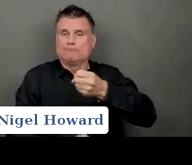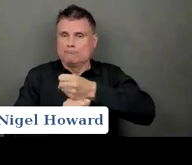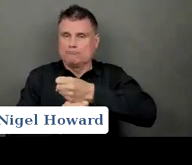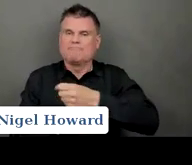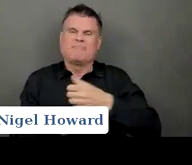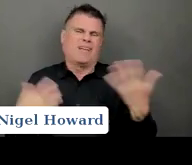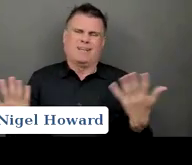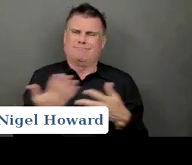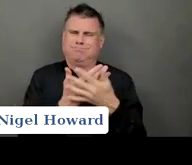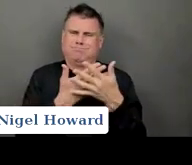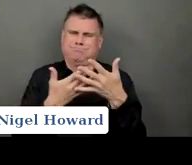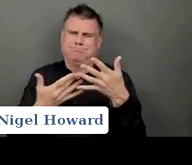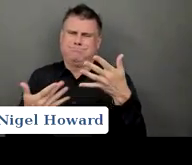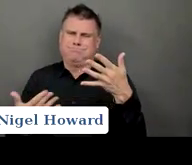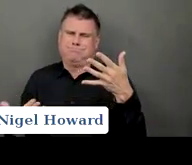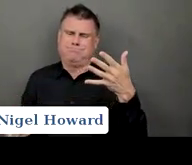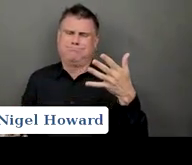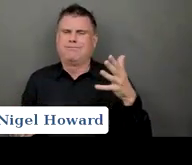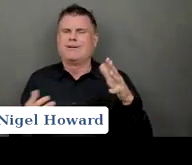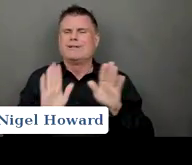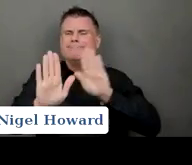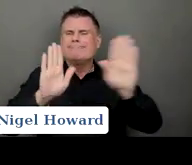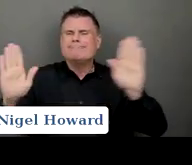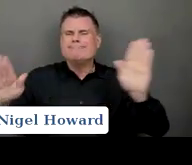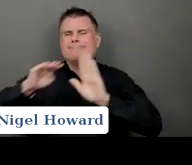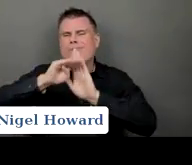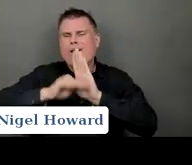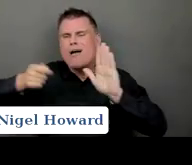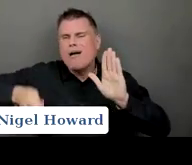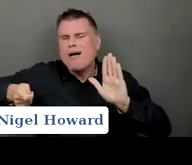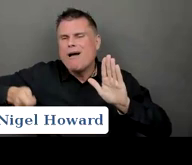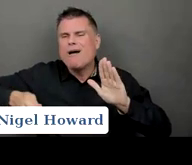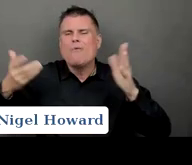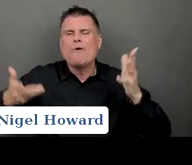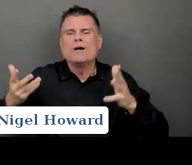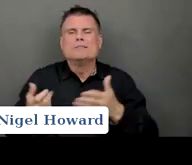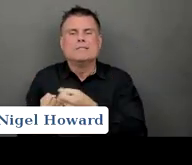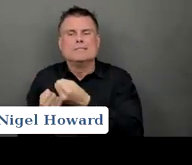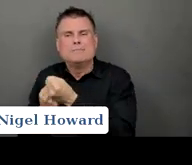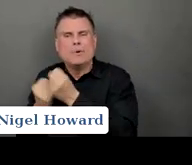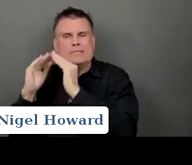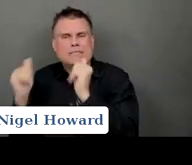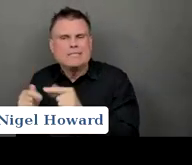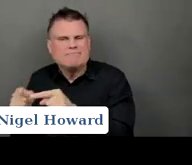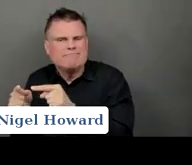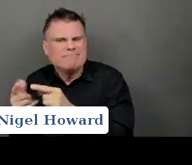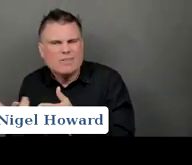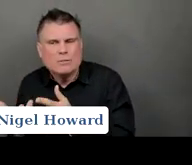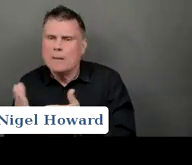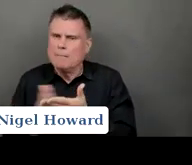policy realm that governs care and support systems. So for example, giving people job protections if